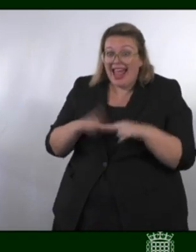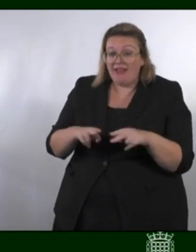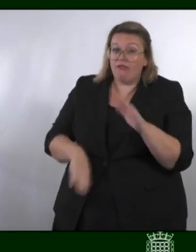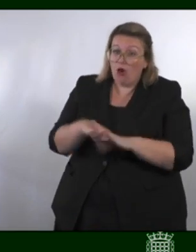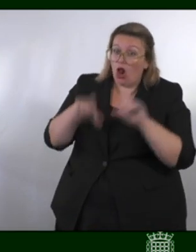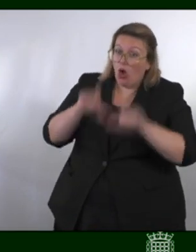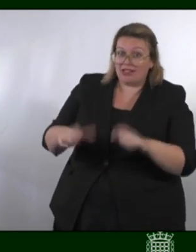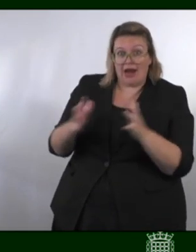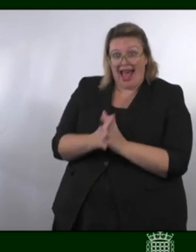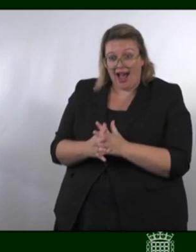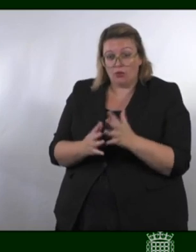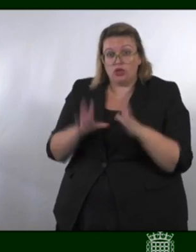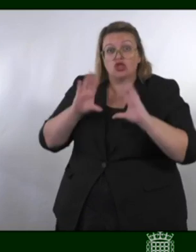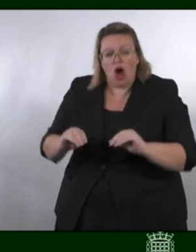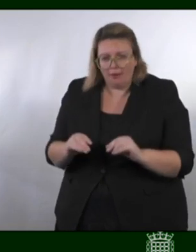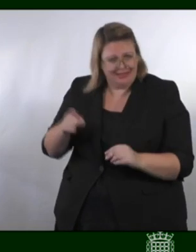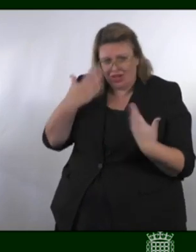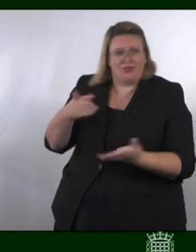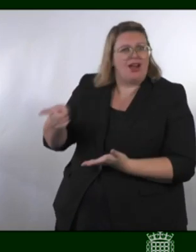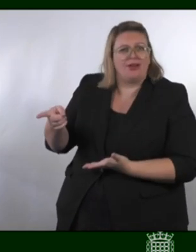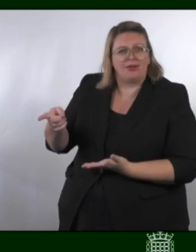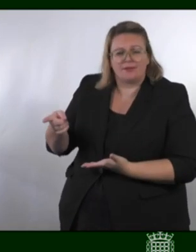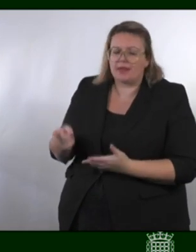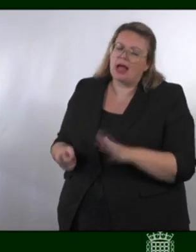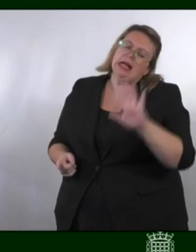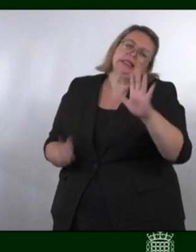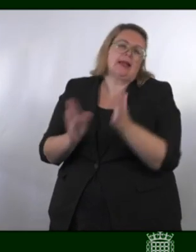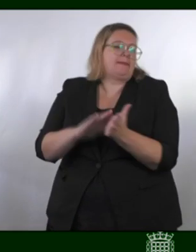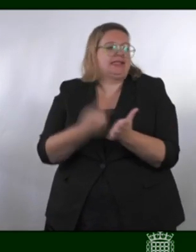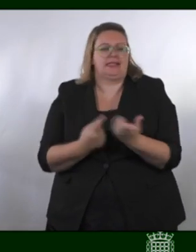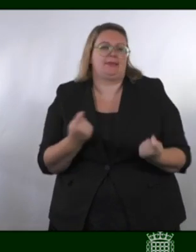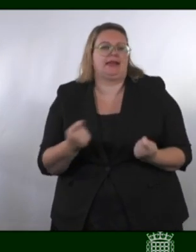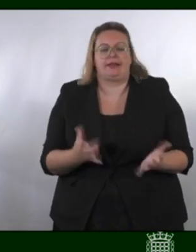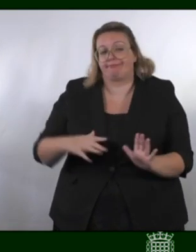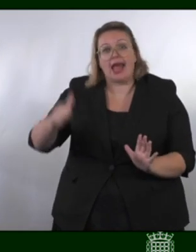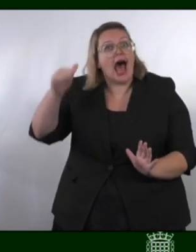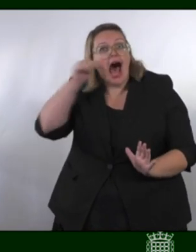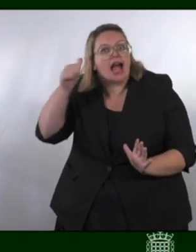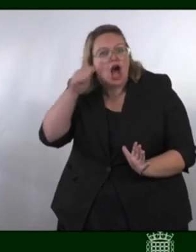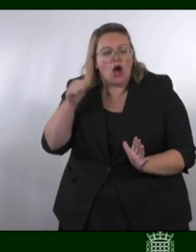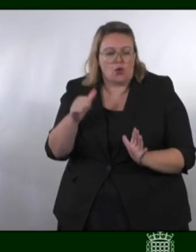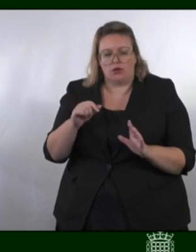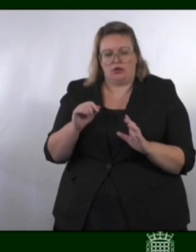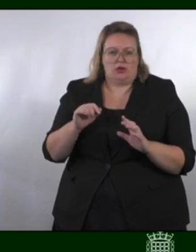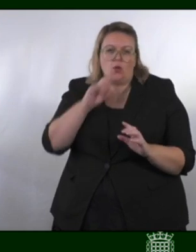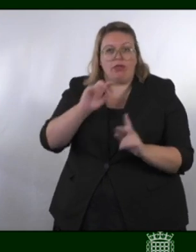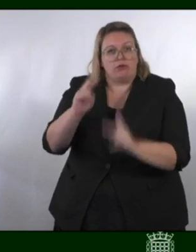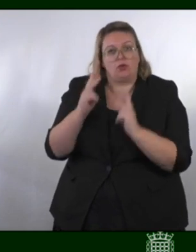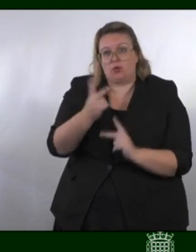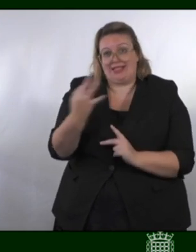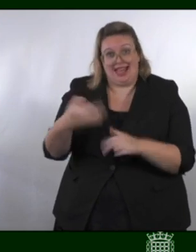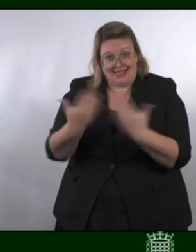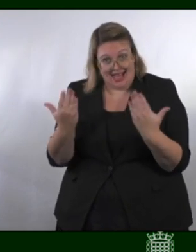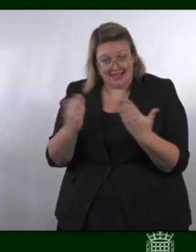he? Keir Starmer. Mr. Speaker, I appreciate there's going to be a review every 28 days, but if the R rate hasn't come below 1, then the infection rate is still